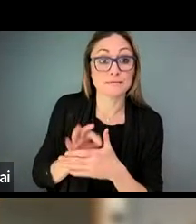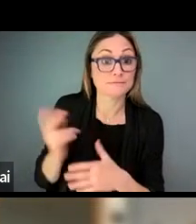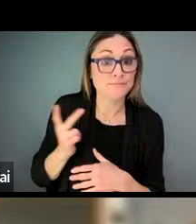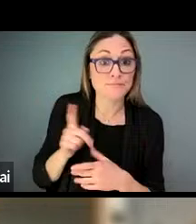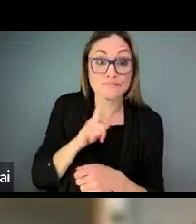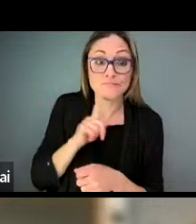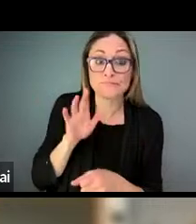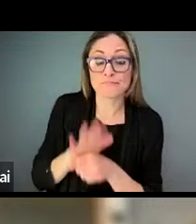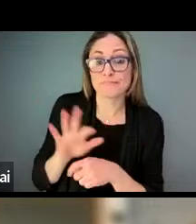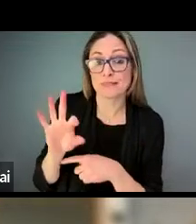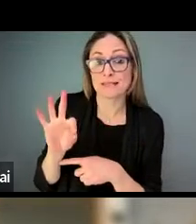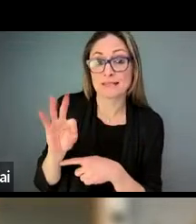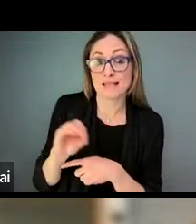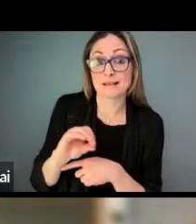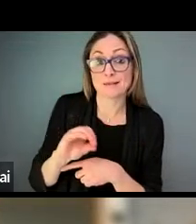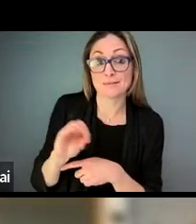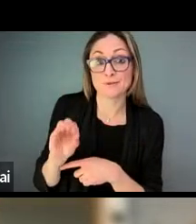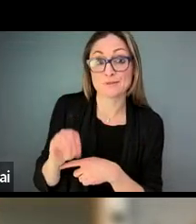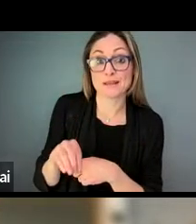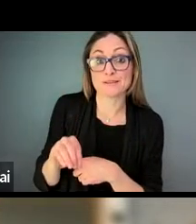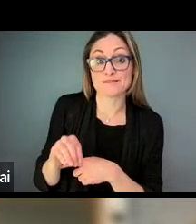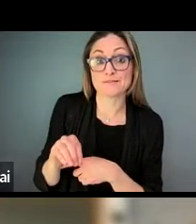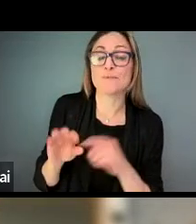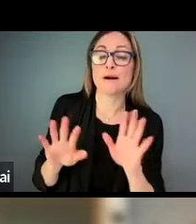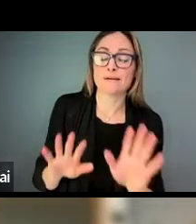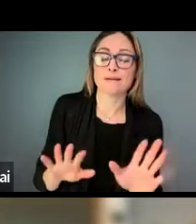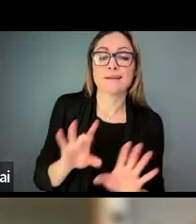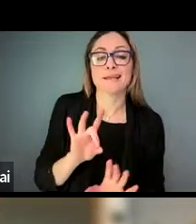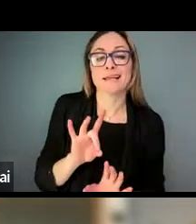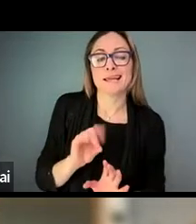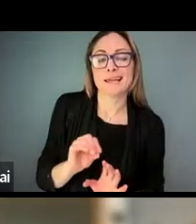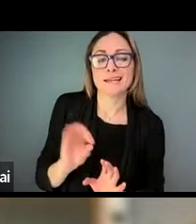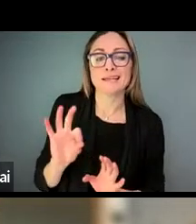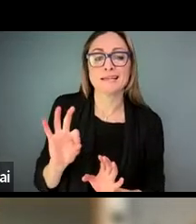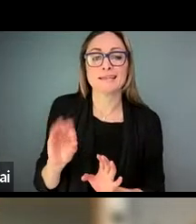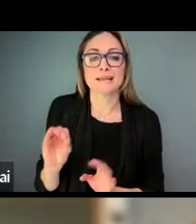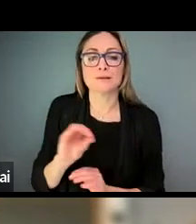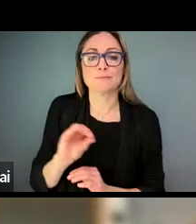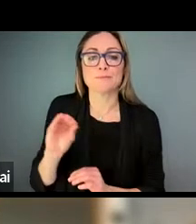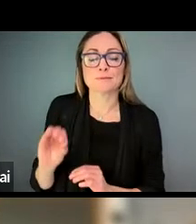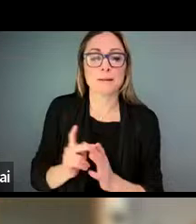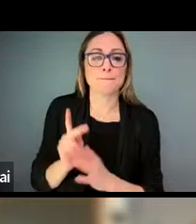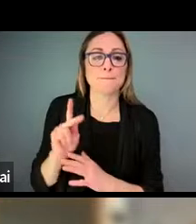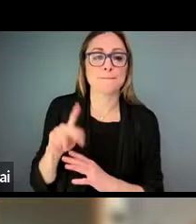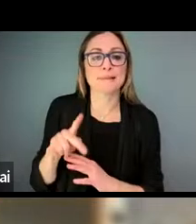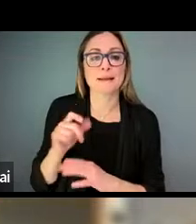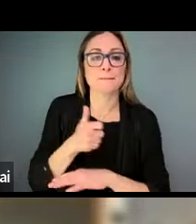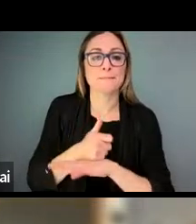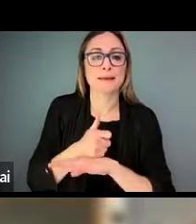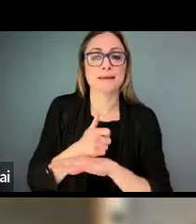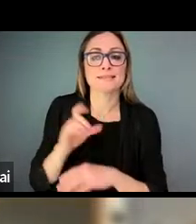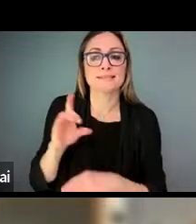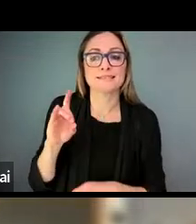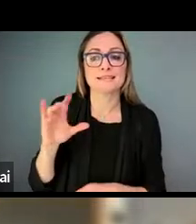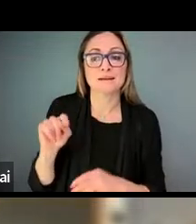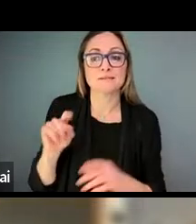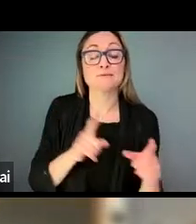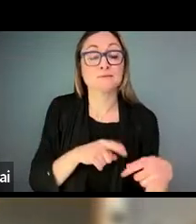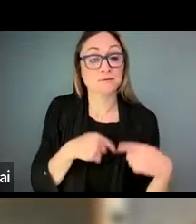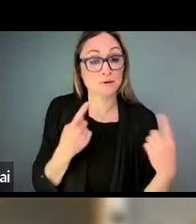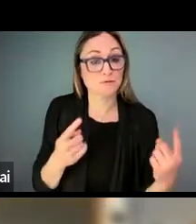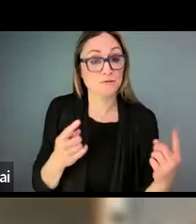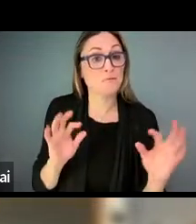going 90%, 80 to 90% plant-based diet. And so far, so good,